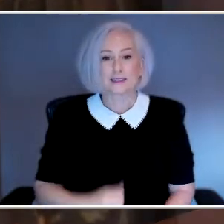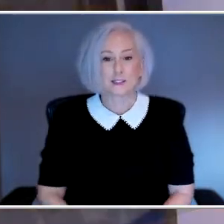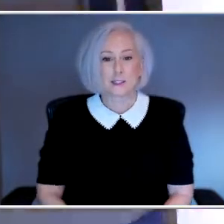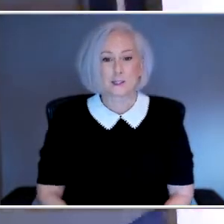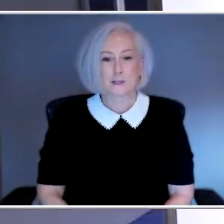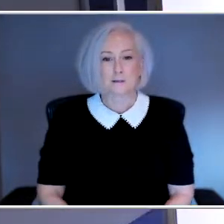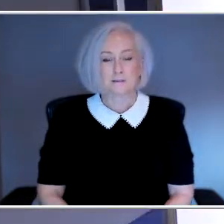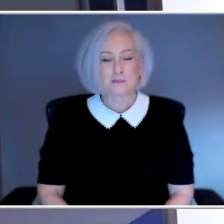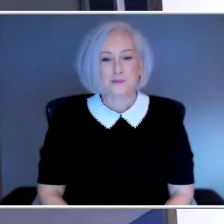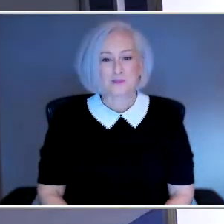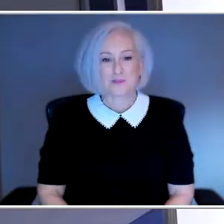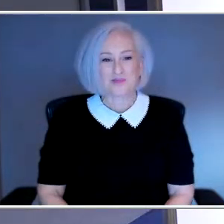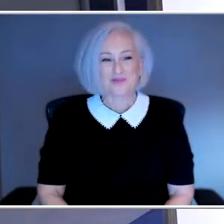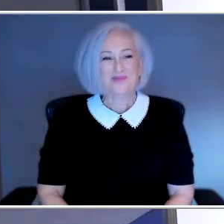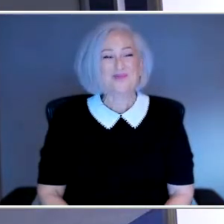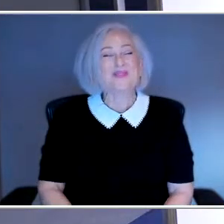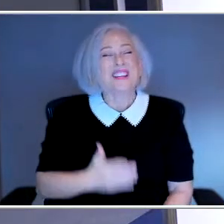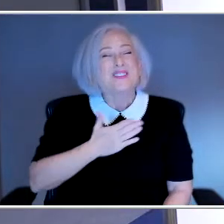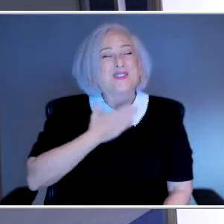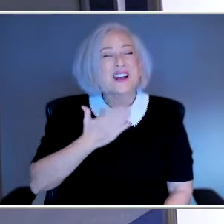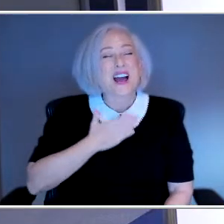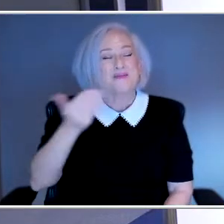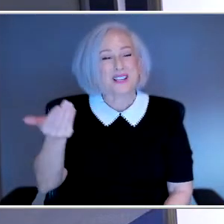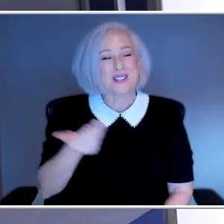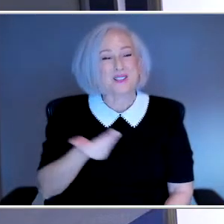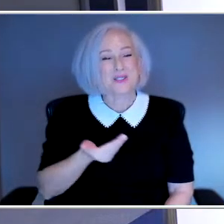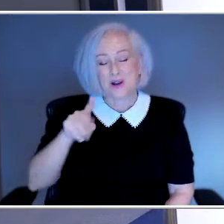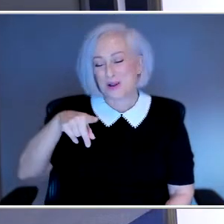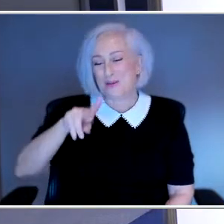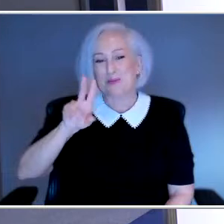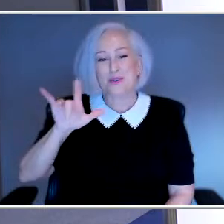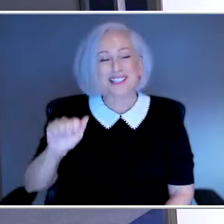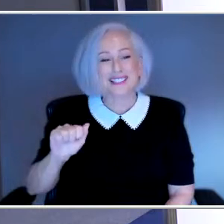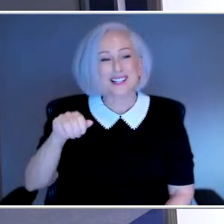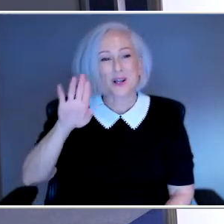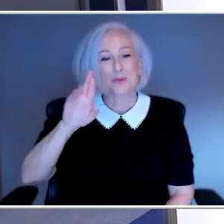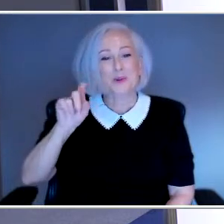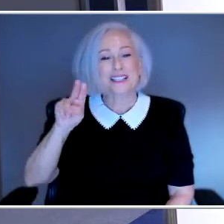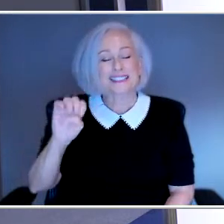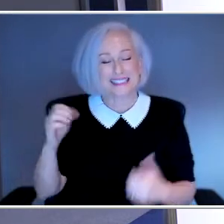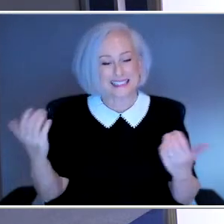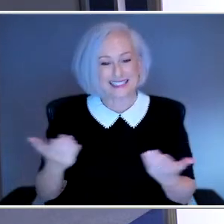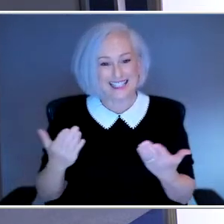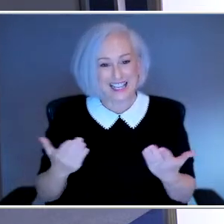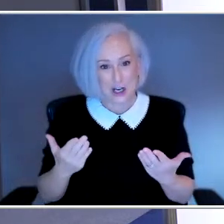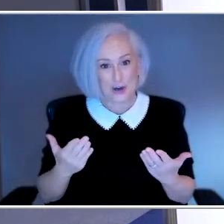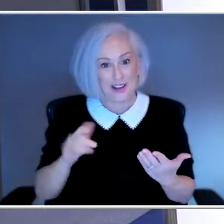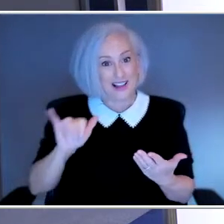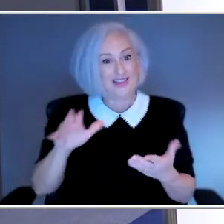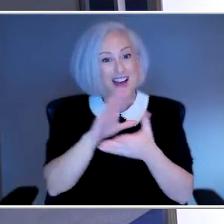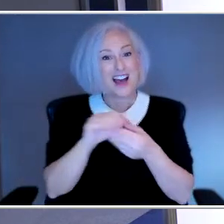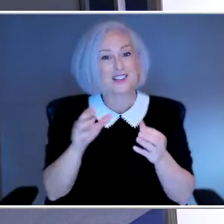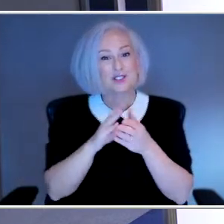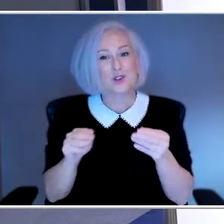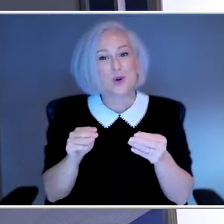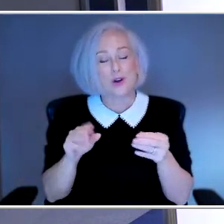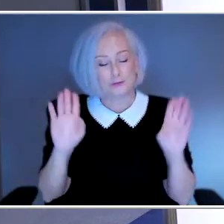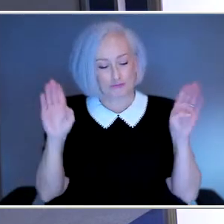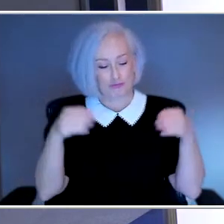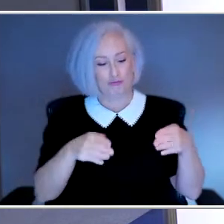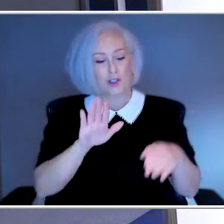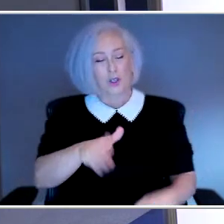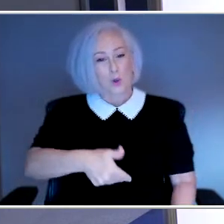And we are so glad to welcome Priscilla Brittine to our program today. The story we just watched was devoted to your stomach